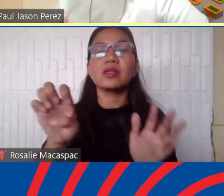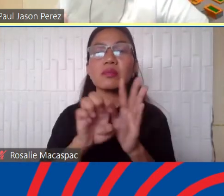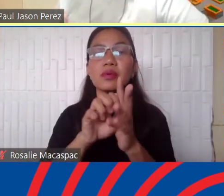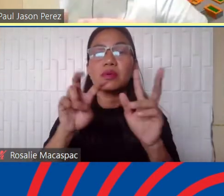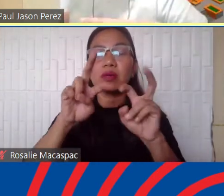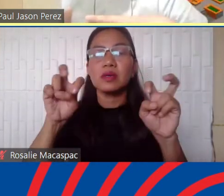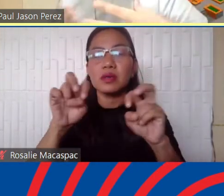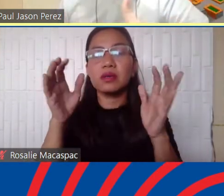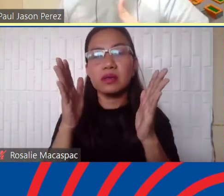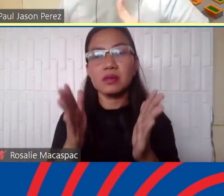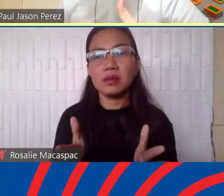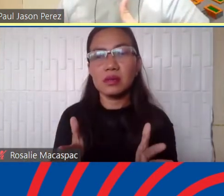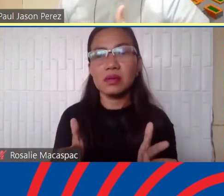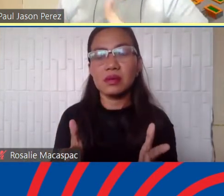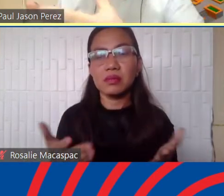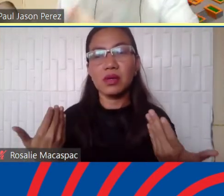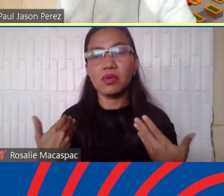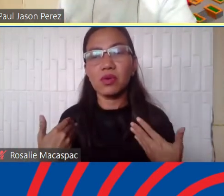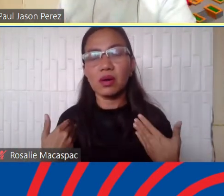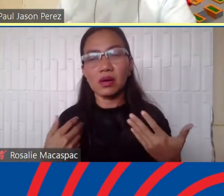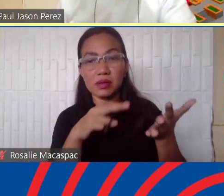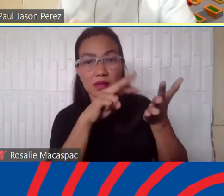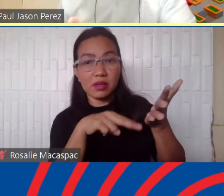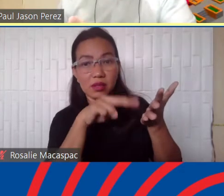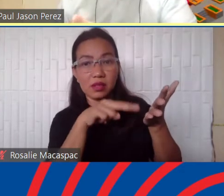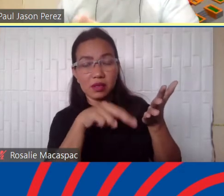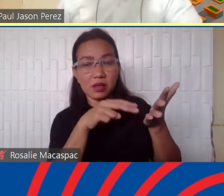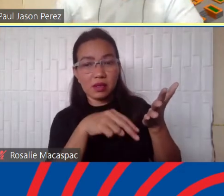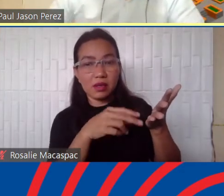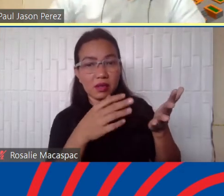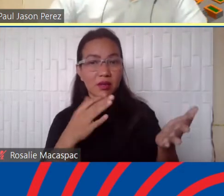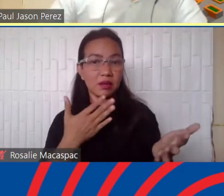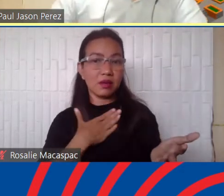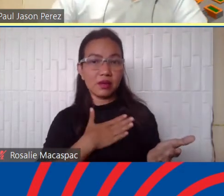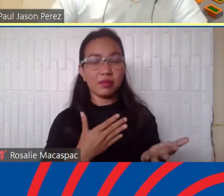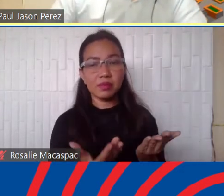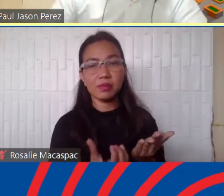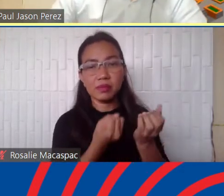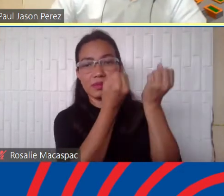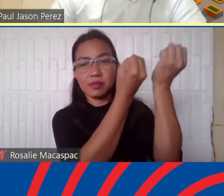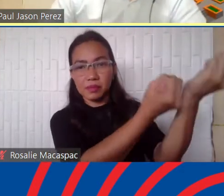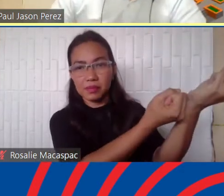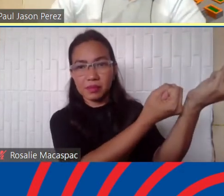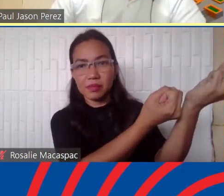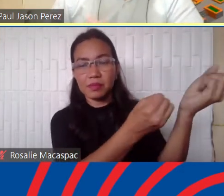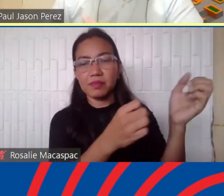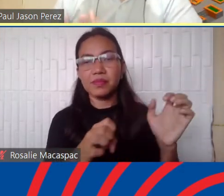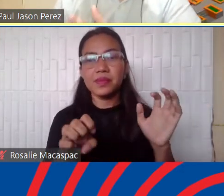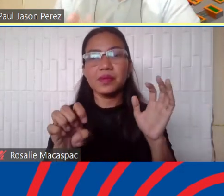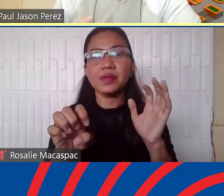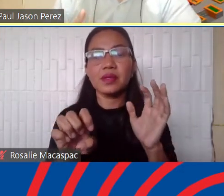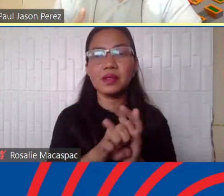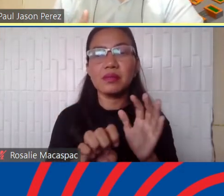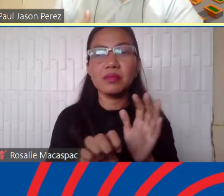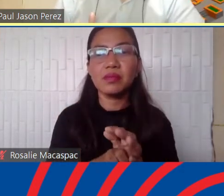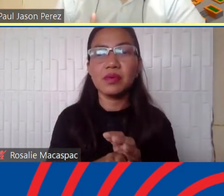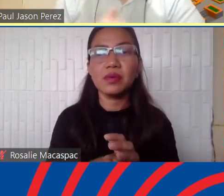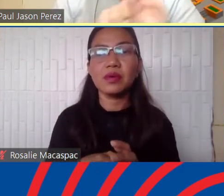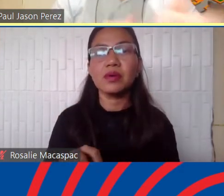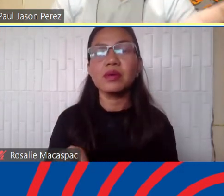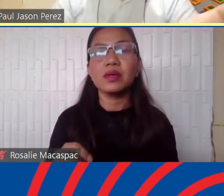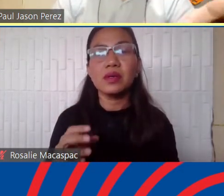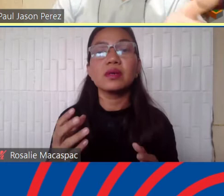kang article that you want to submit to, for example, PLOS ONE, they will require that